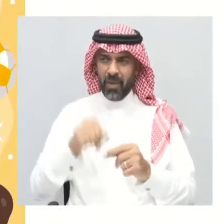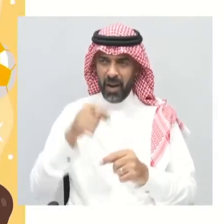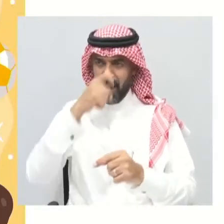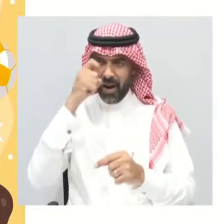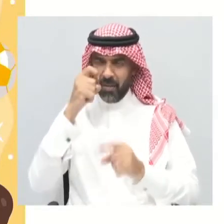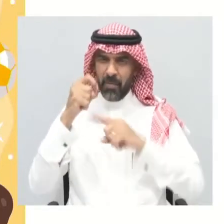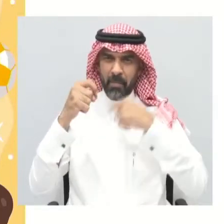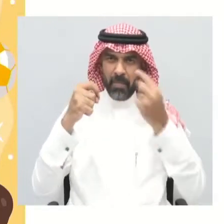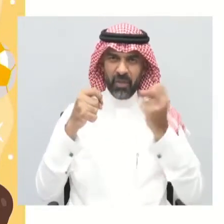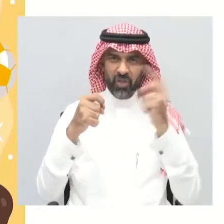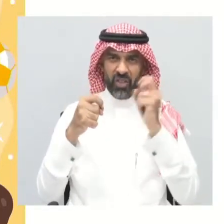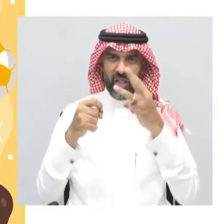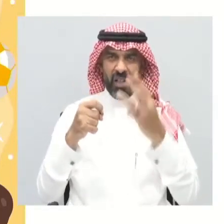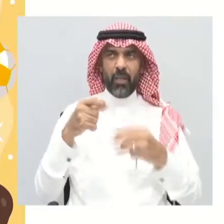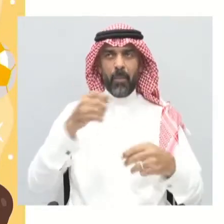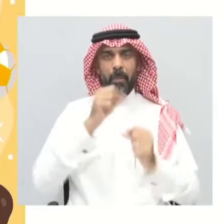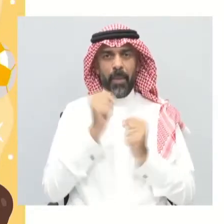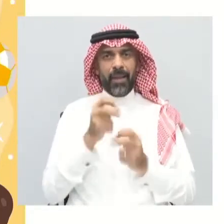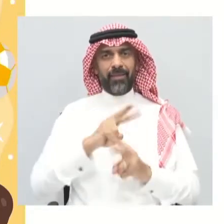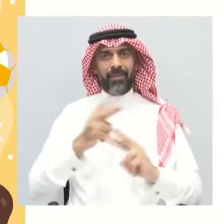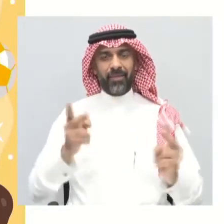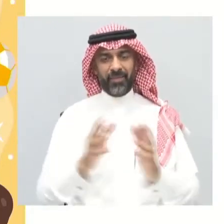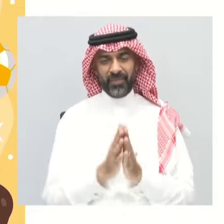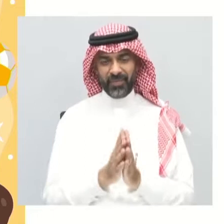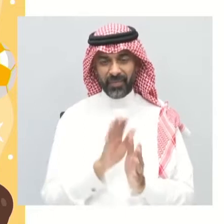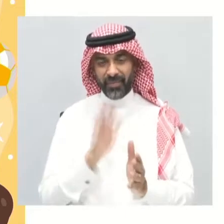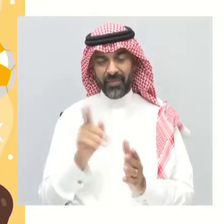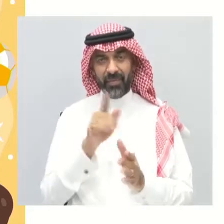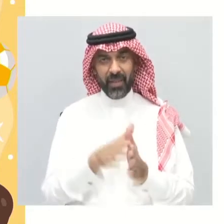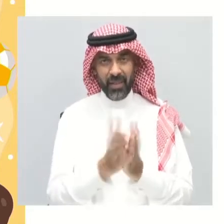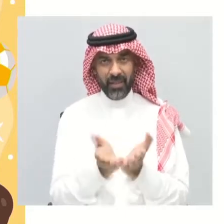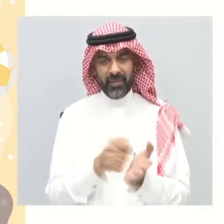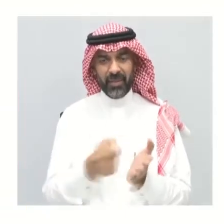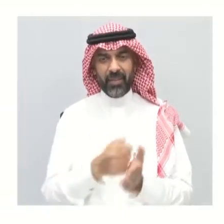please open page 30. Listen, point, and pronounce.